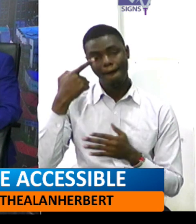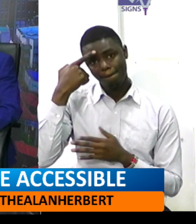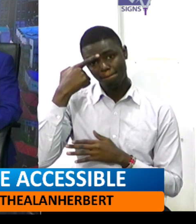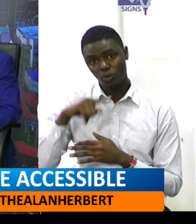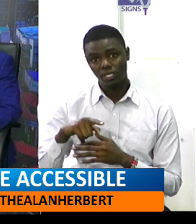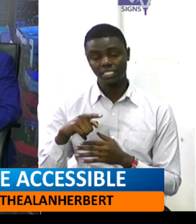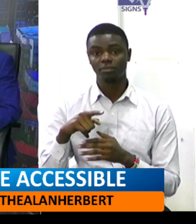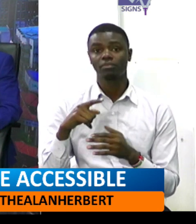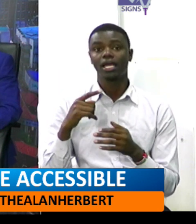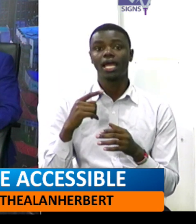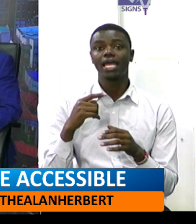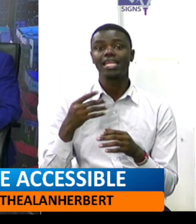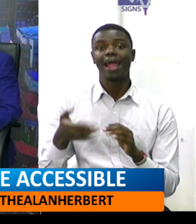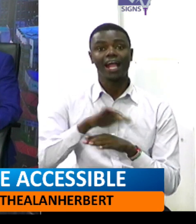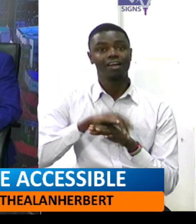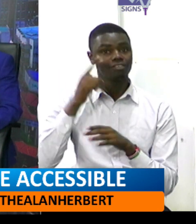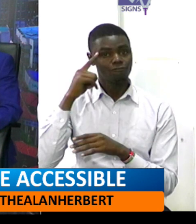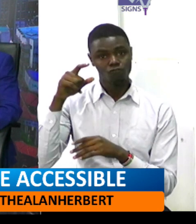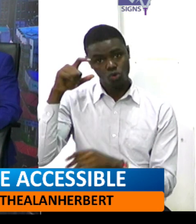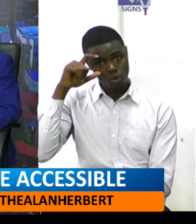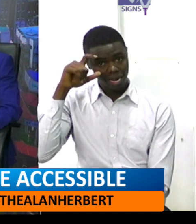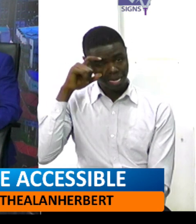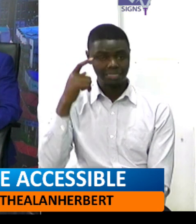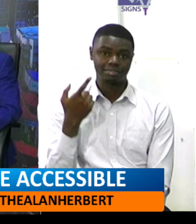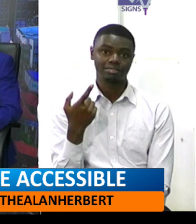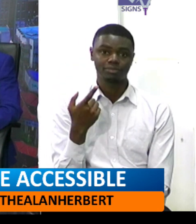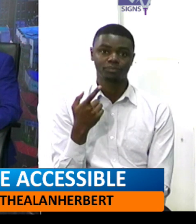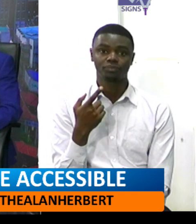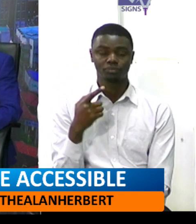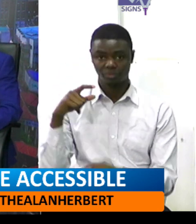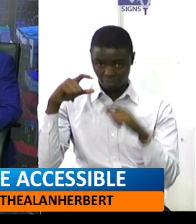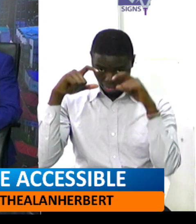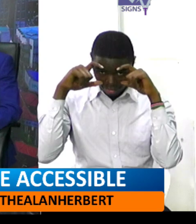your optical, your glasses. So